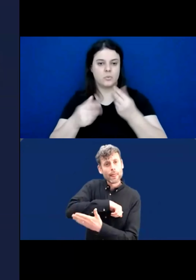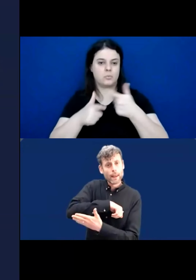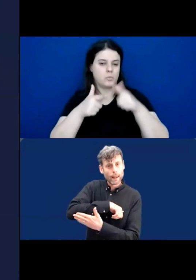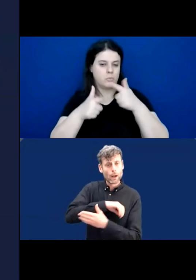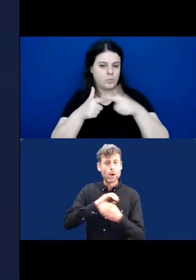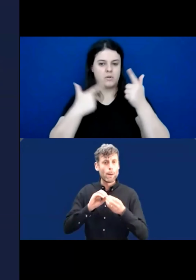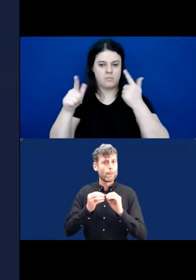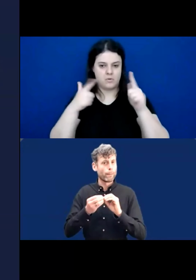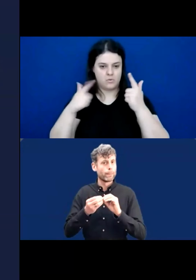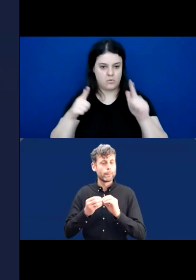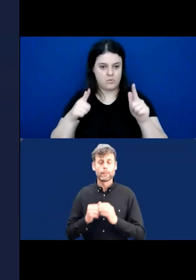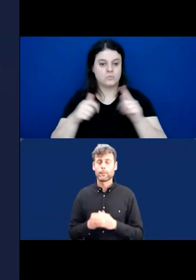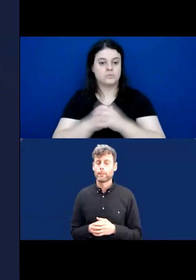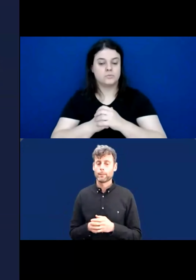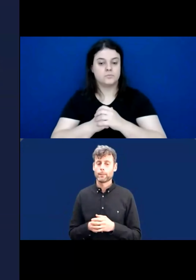And